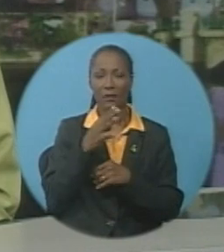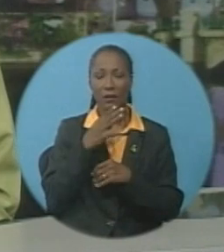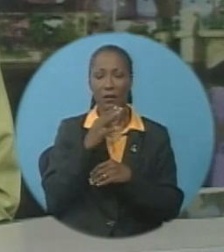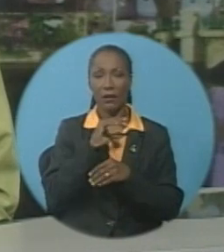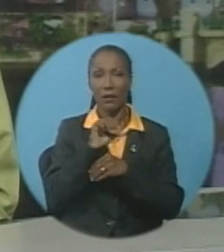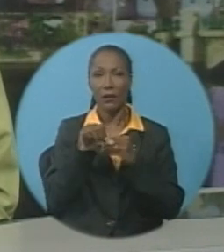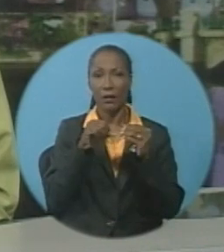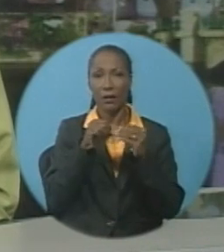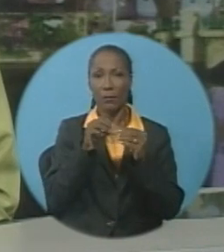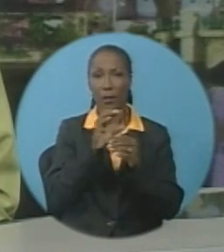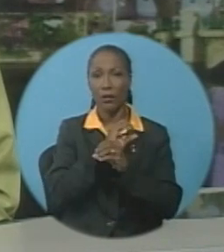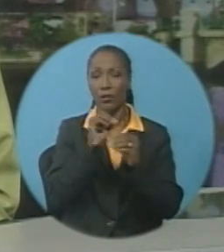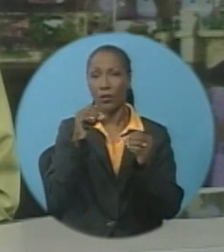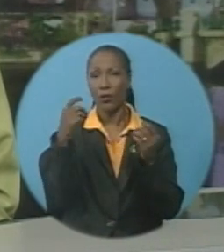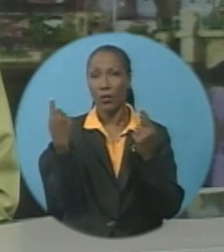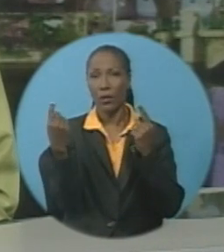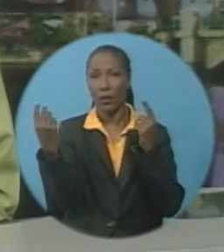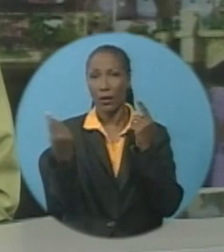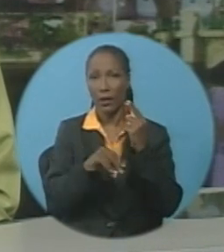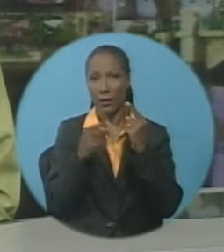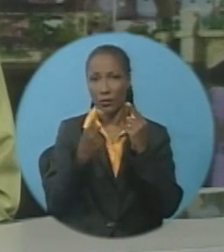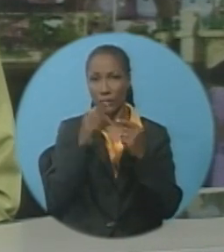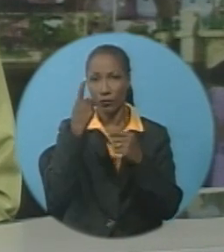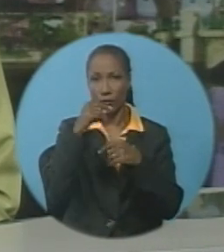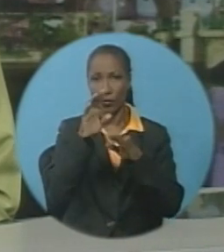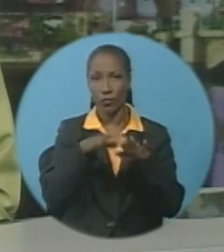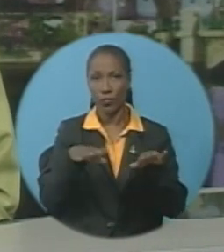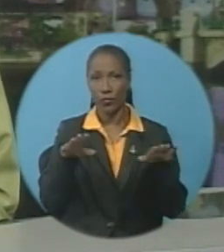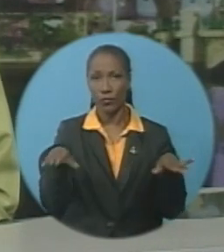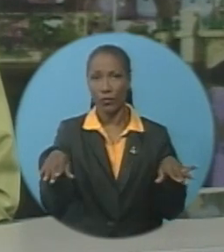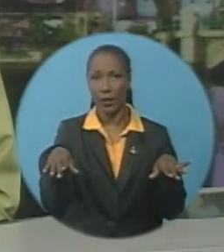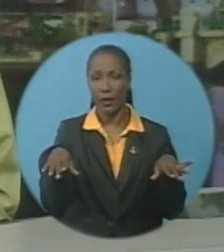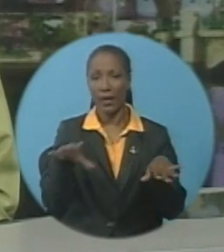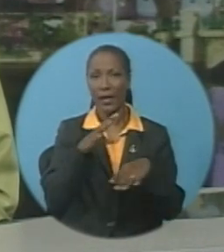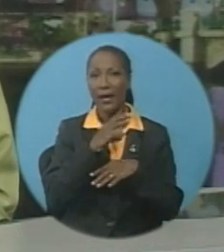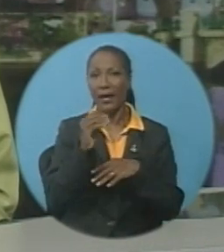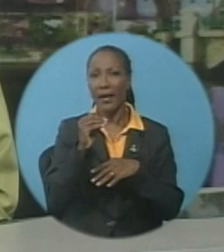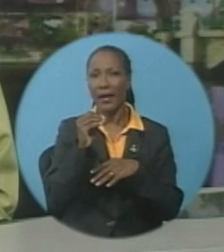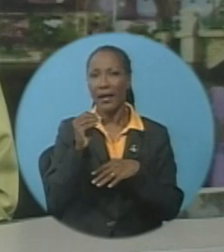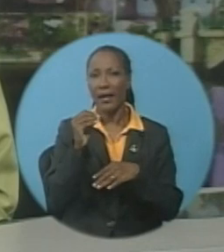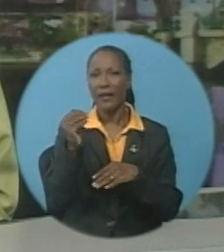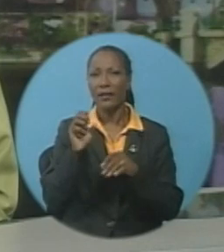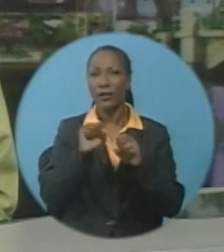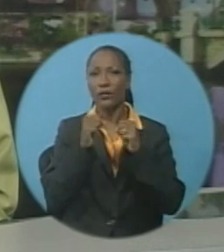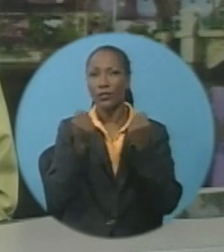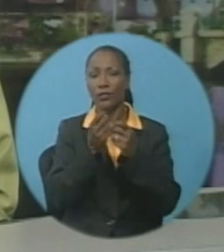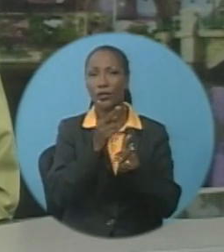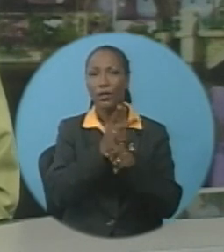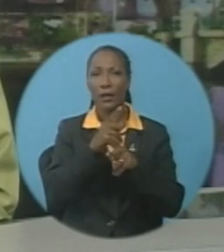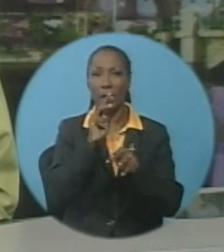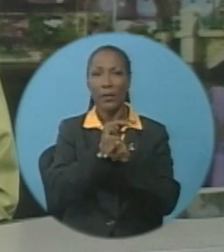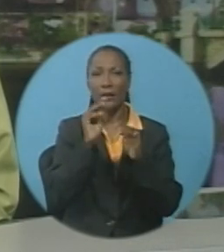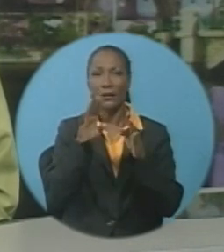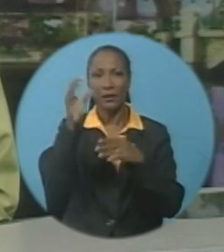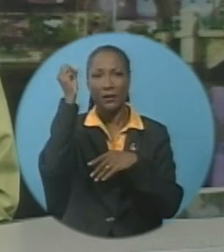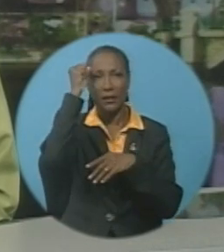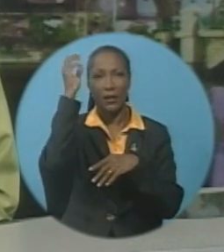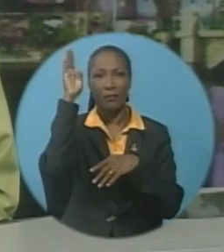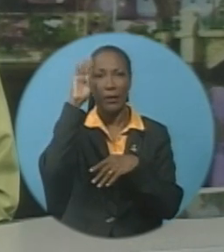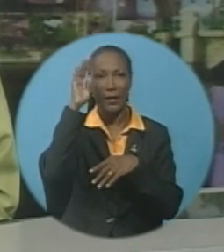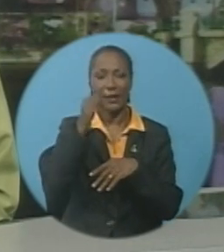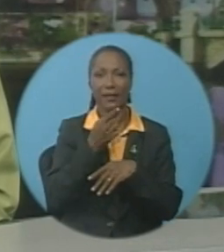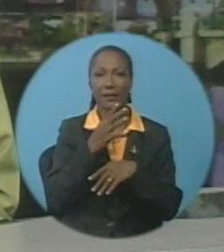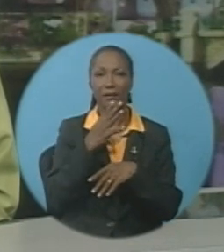The fight against gender-based violence starts in the home. That was the message from Social Care Minister Steve Blackett at the Bureau of